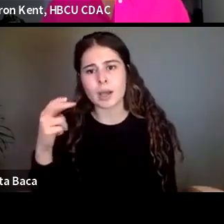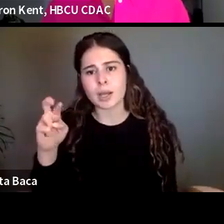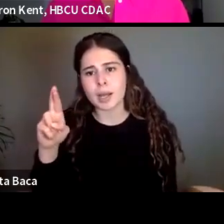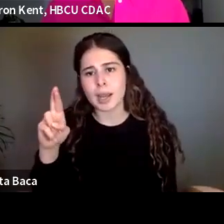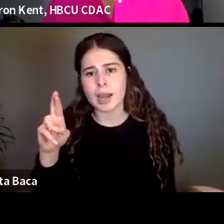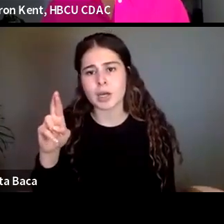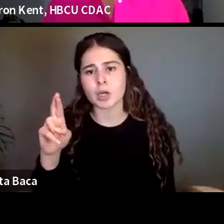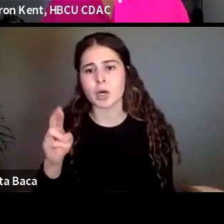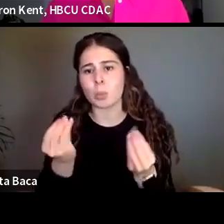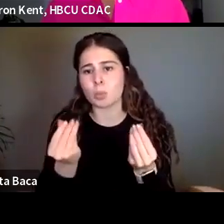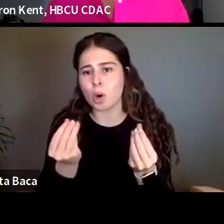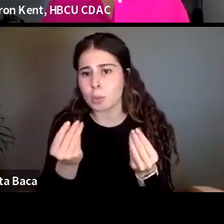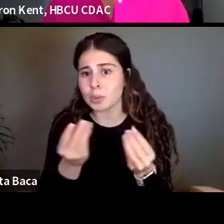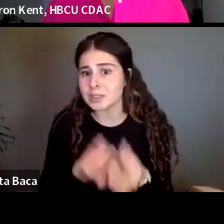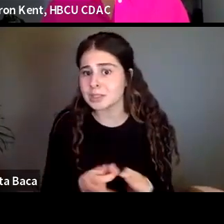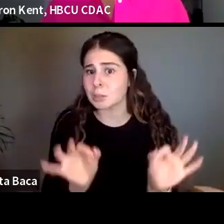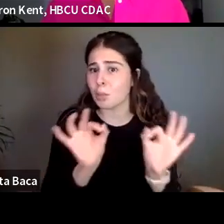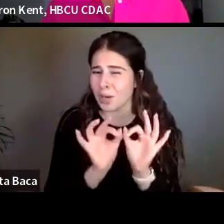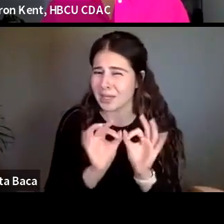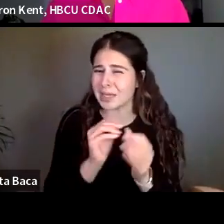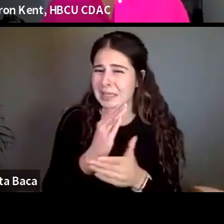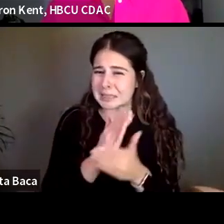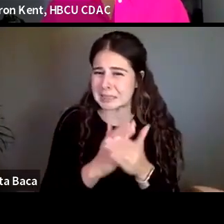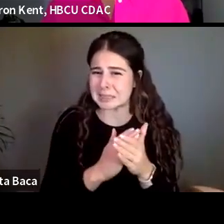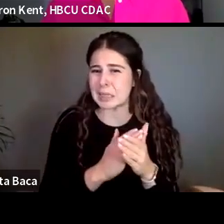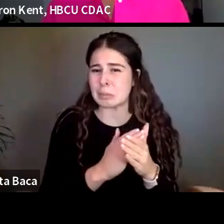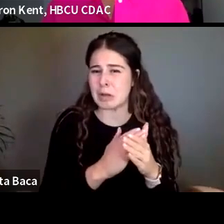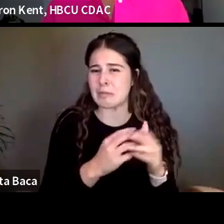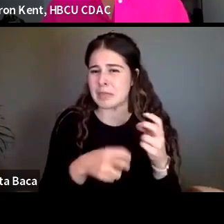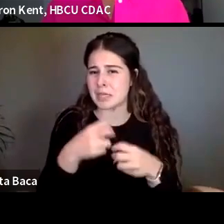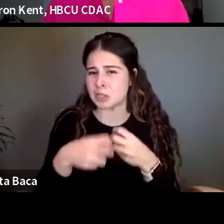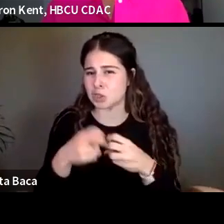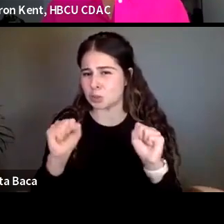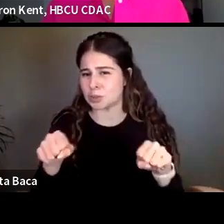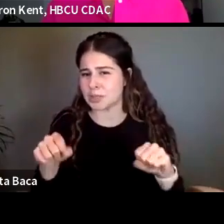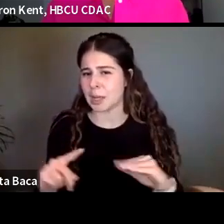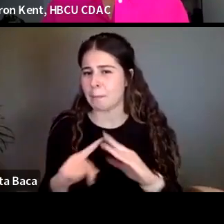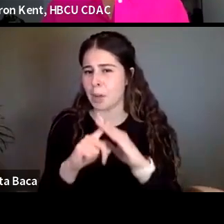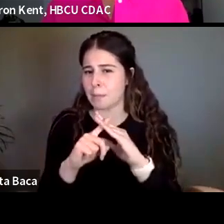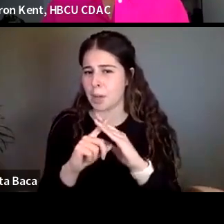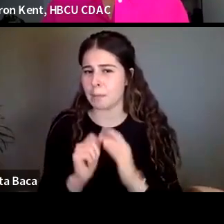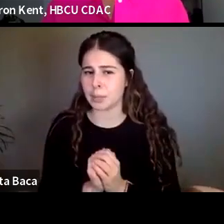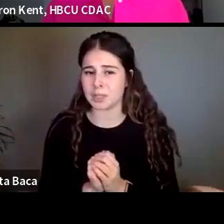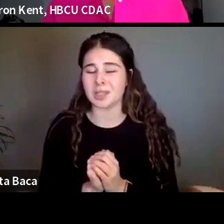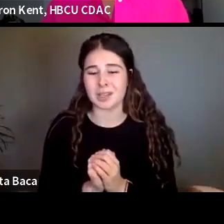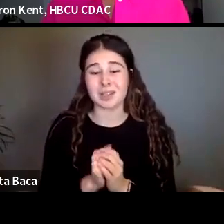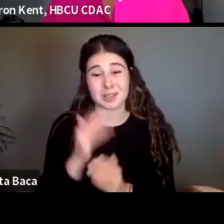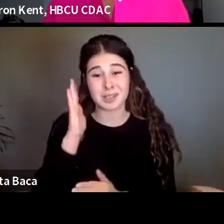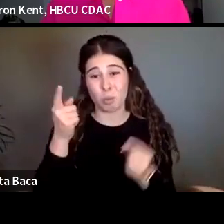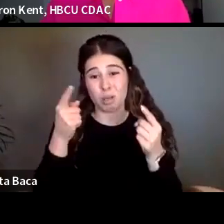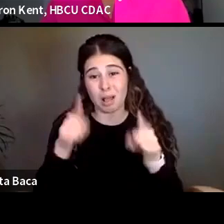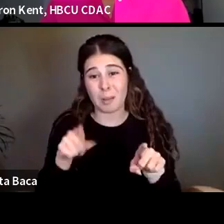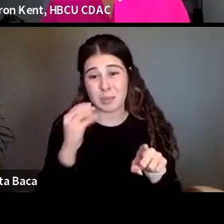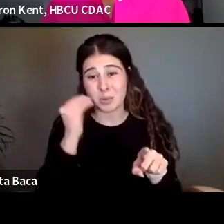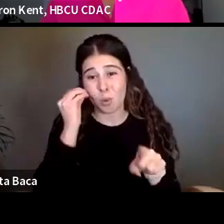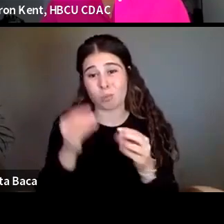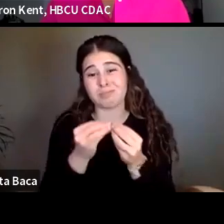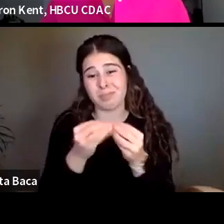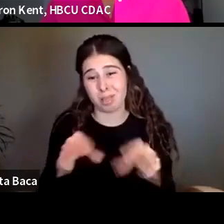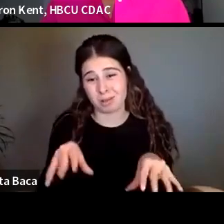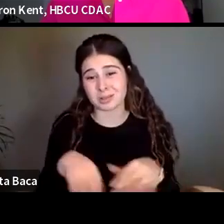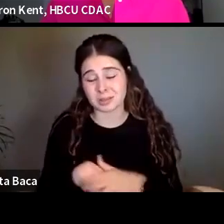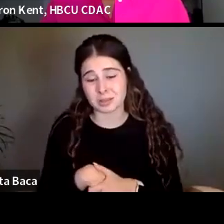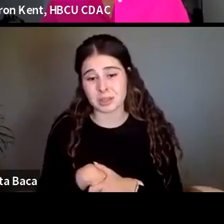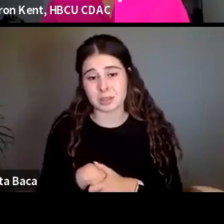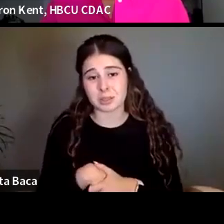causes. Because as I mentioned earlier, it really leads to loss of that home. And one of the ways you can do